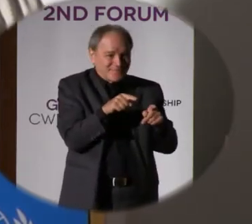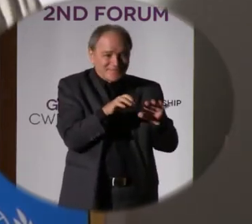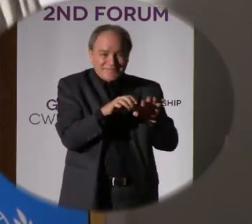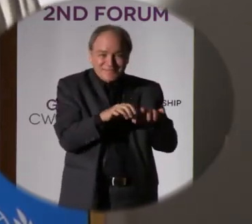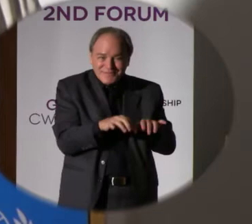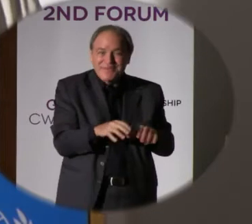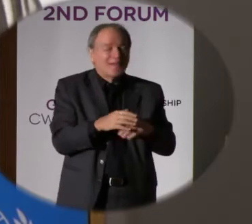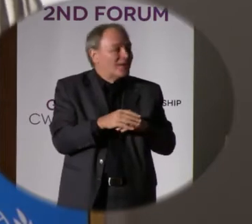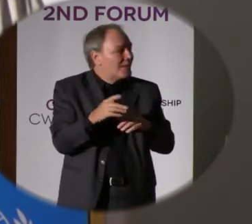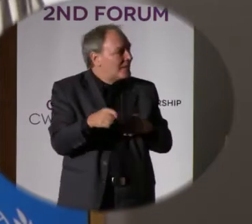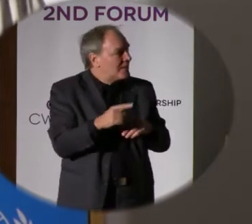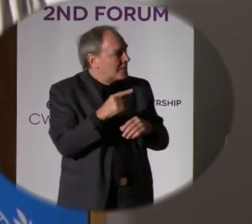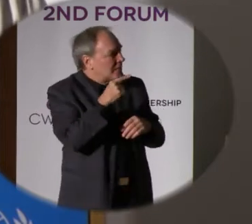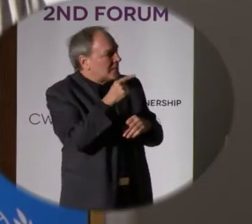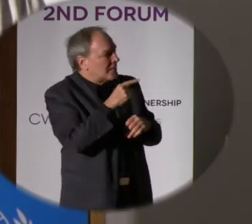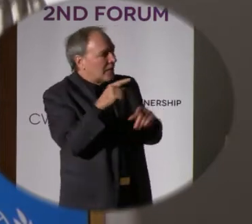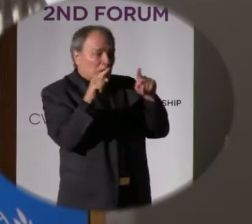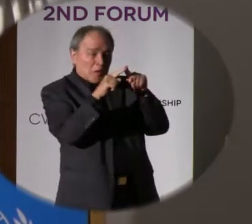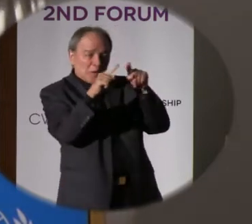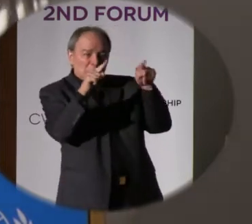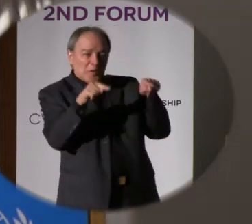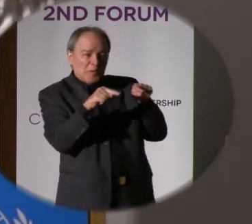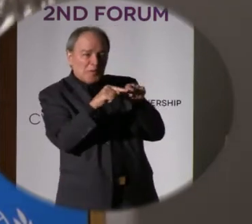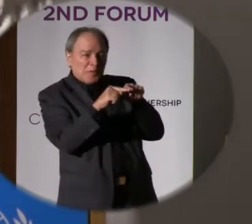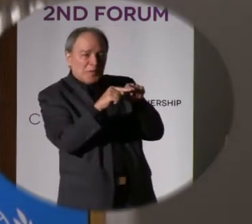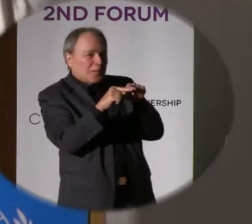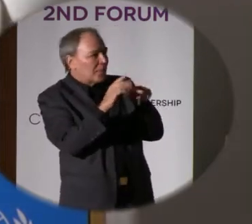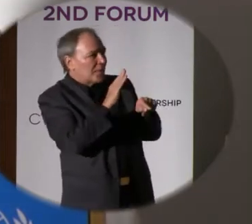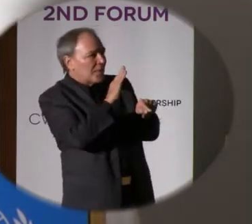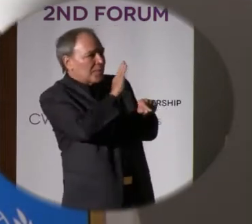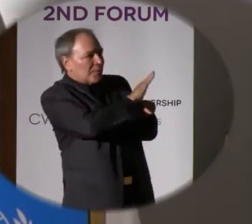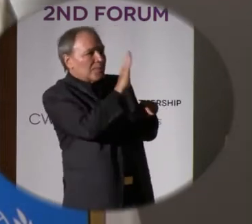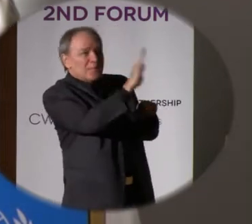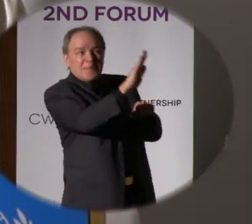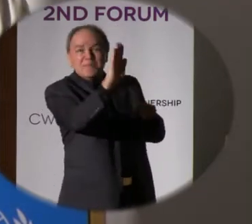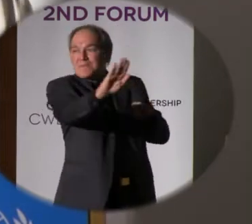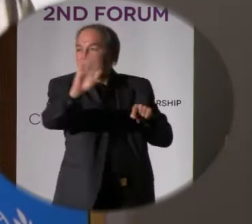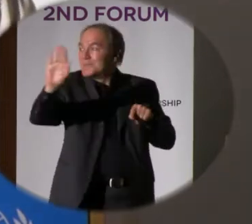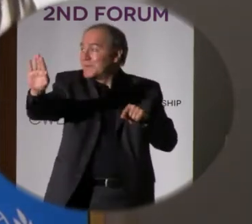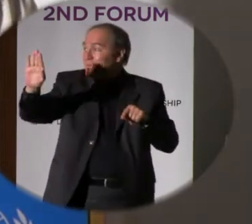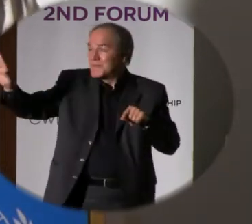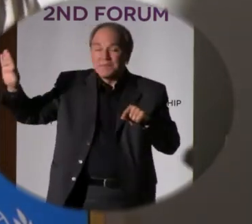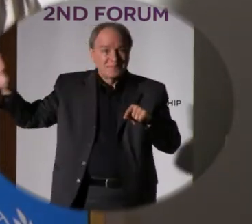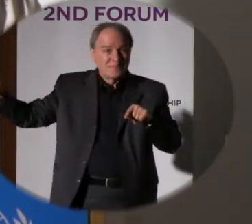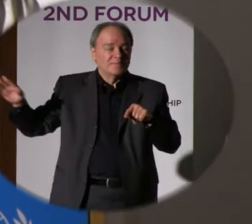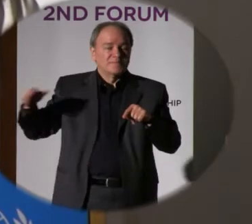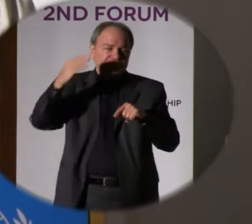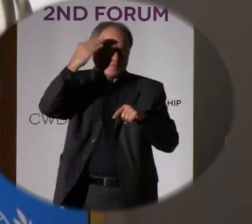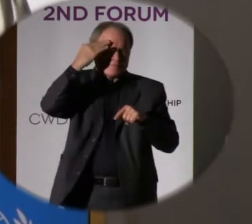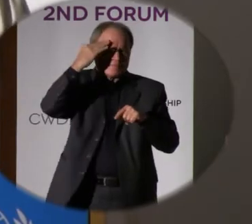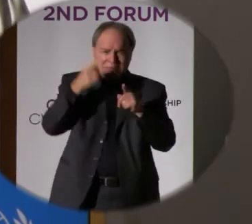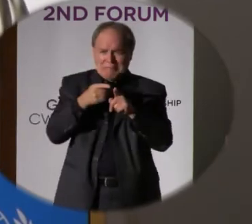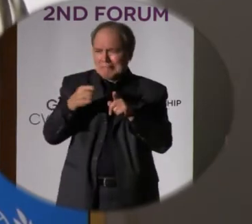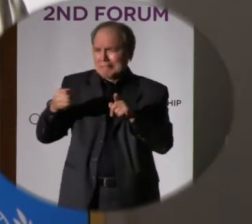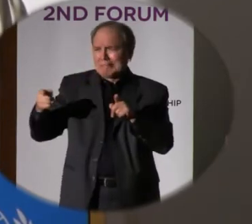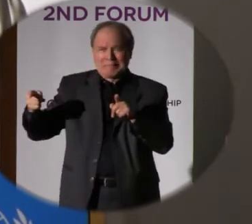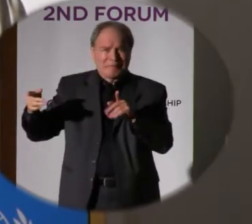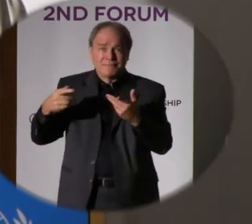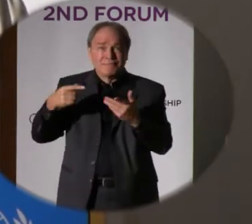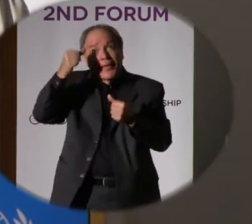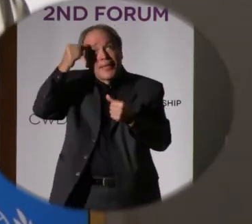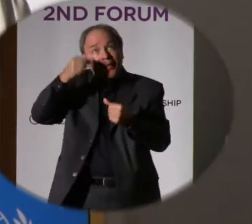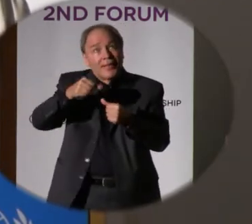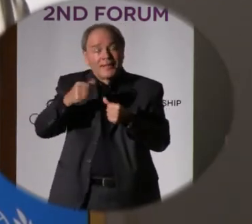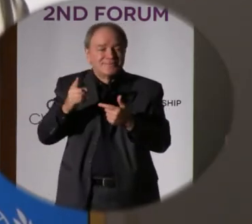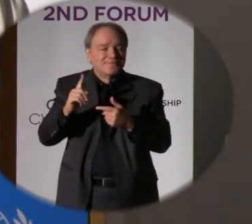notes on the walls. I'm not going to repeat it, nobody will remember it. But also, we are